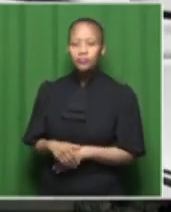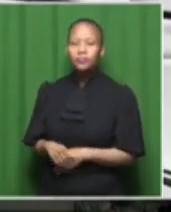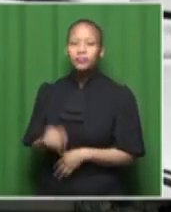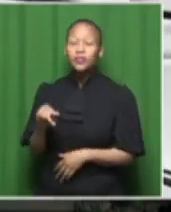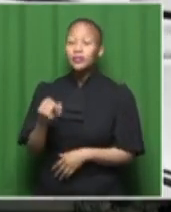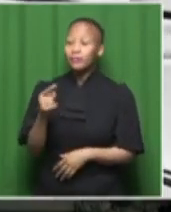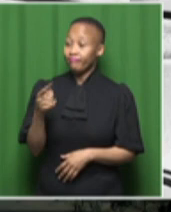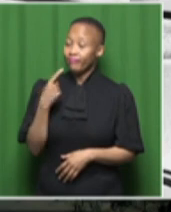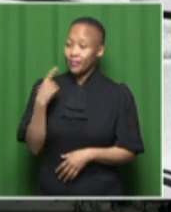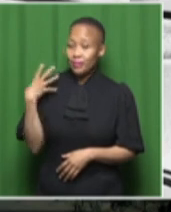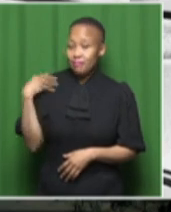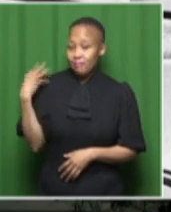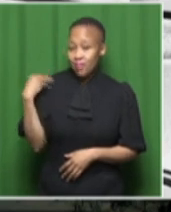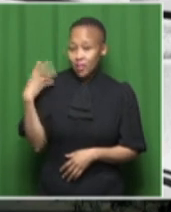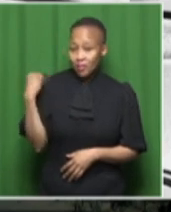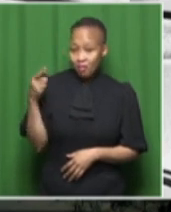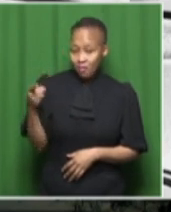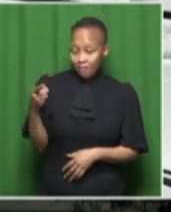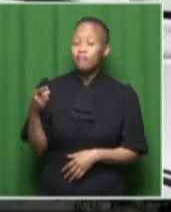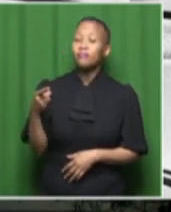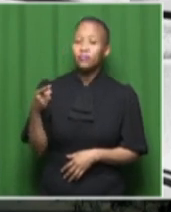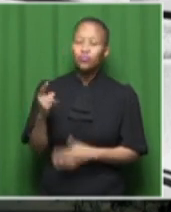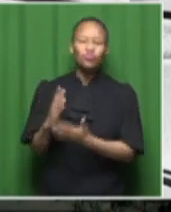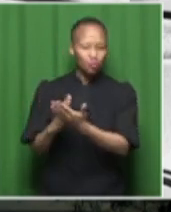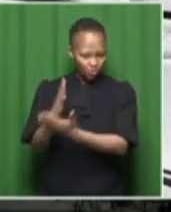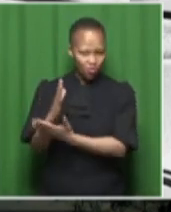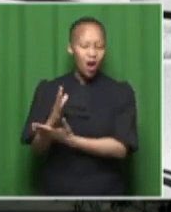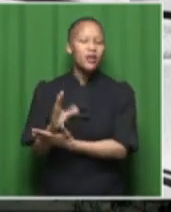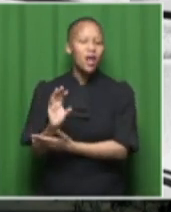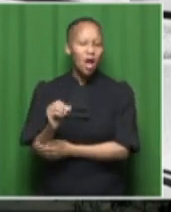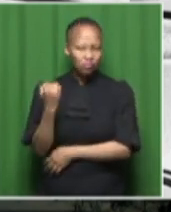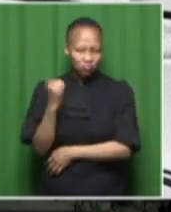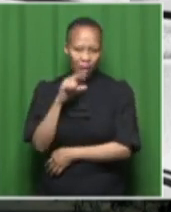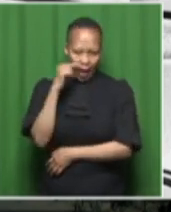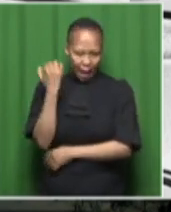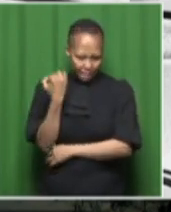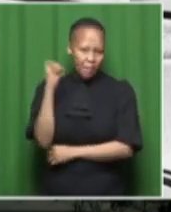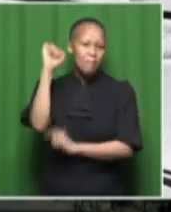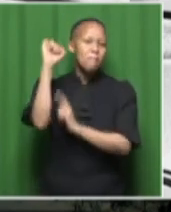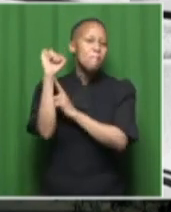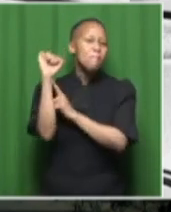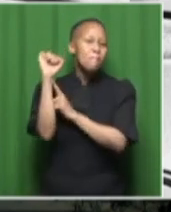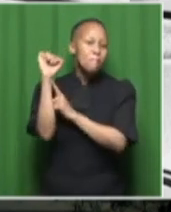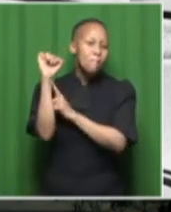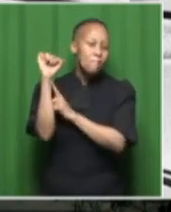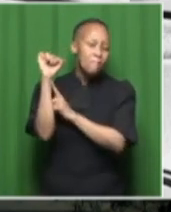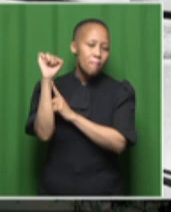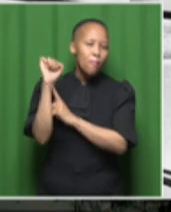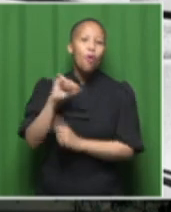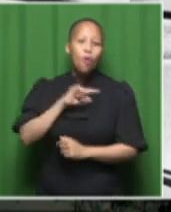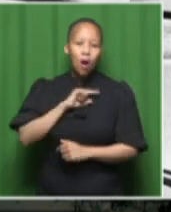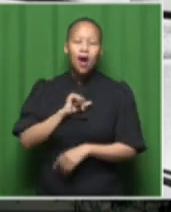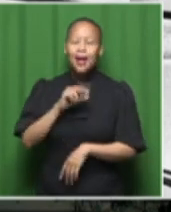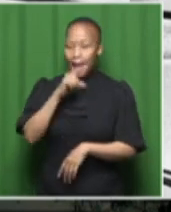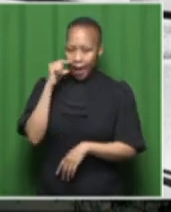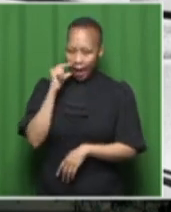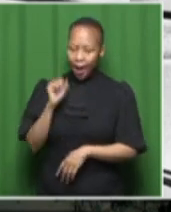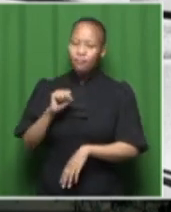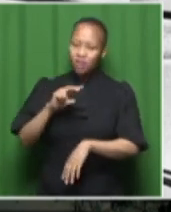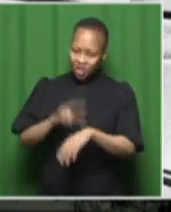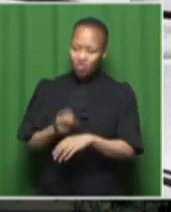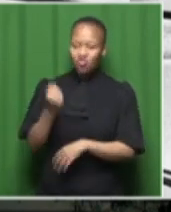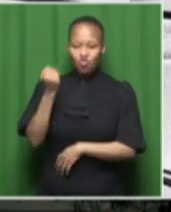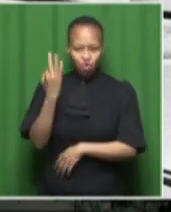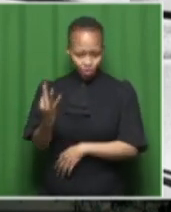was well within his rights, you know, to basically reject that name. He needed to have three names put forward to him. We know